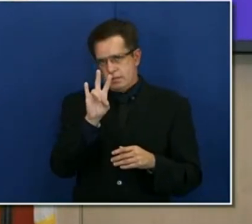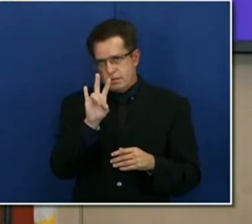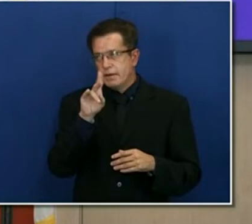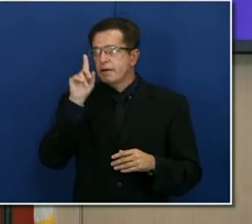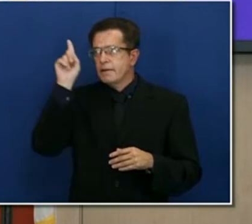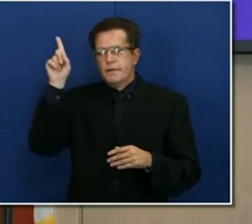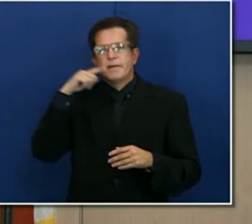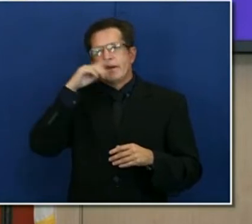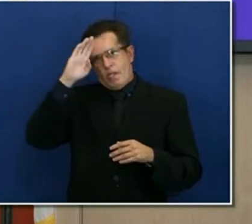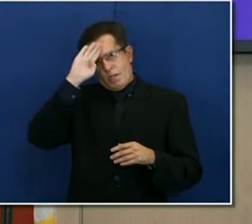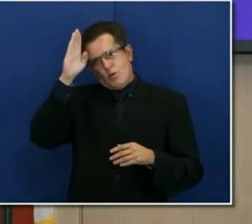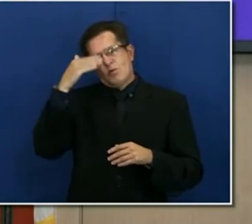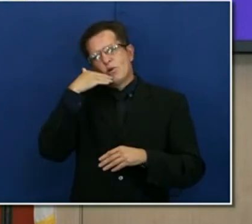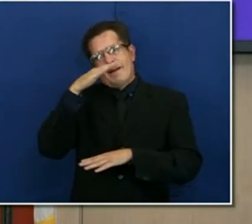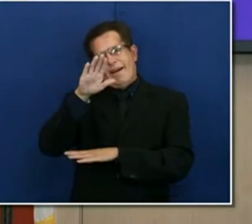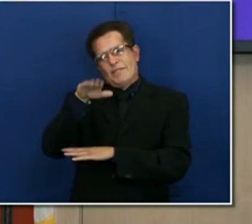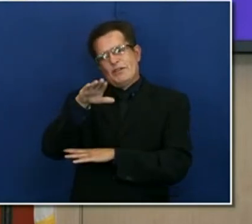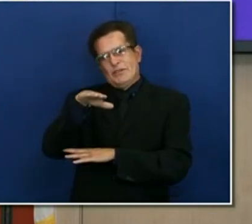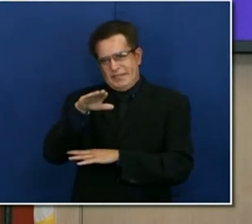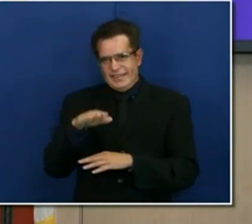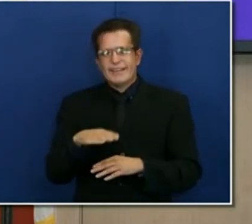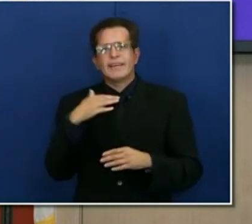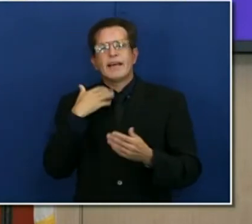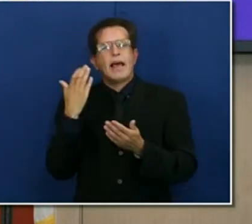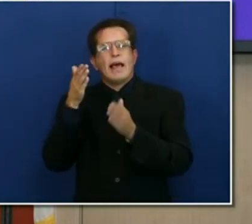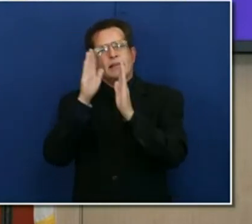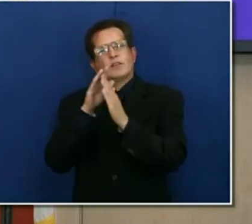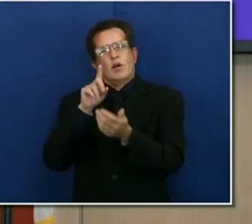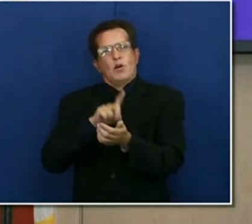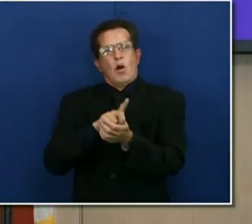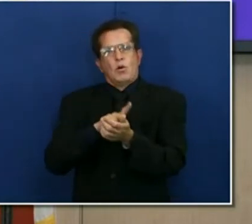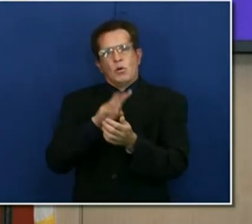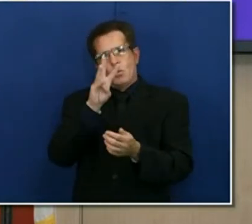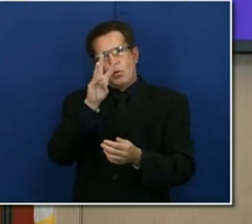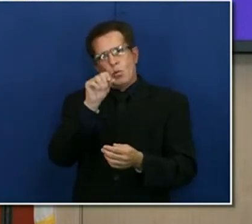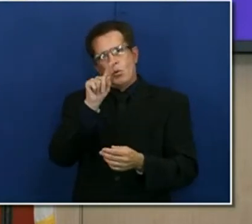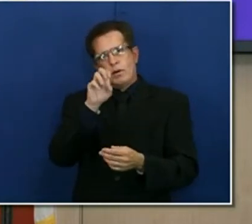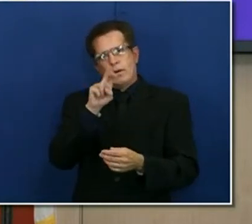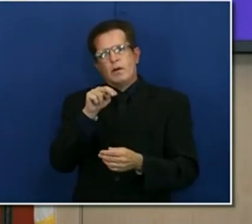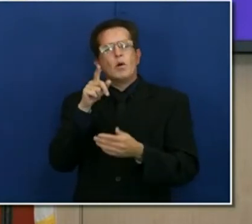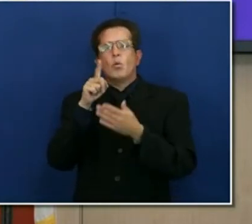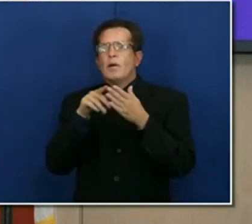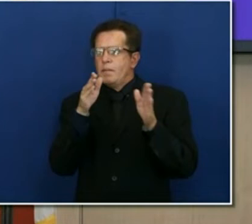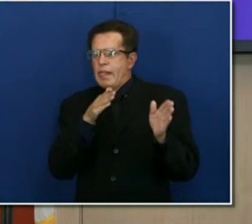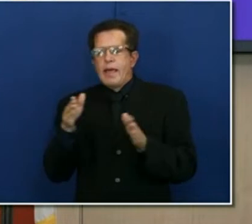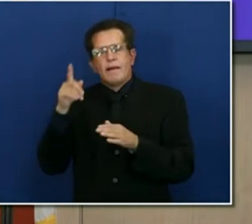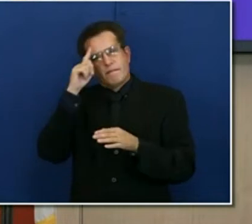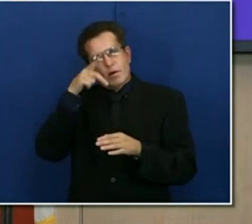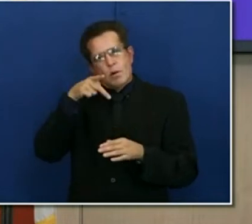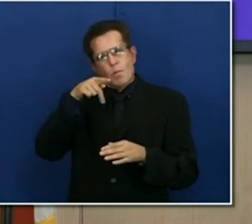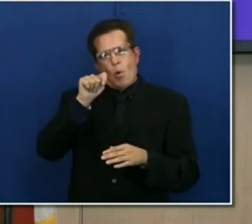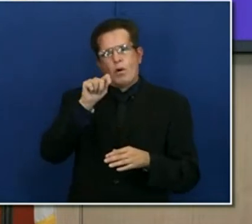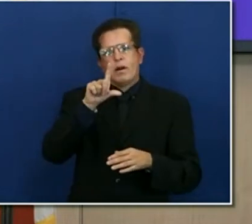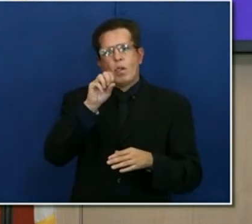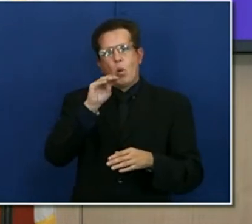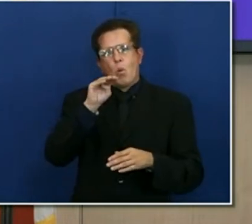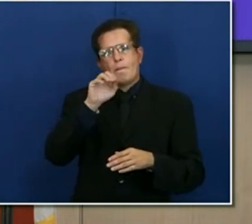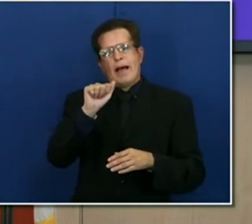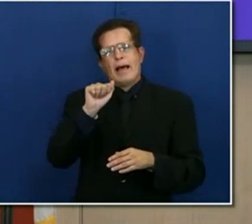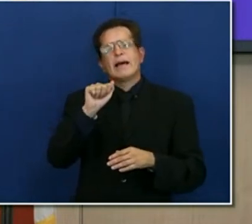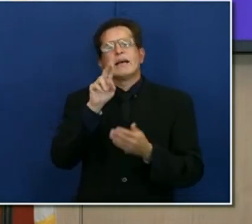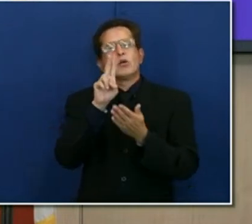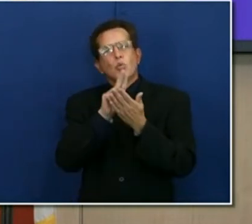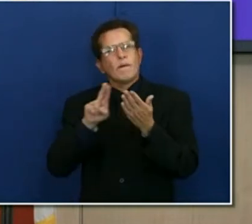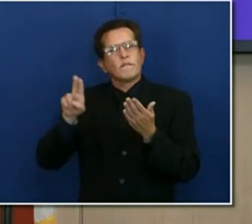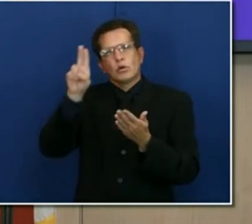Afternoon, folks. A question for Dr. Wooten. What is the plan right now to work with Point Loma Nazarene University to test their